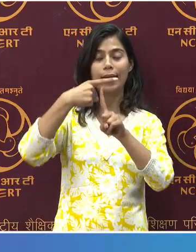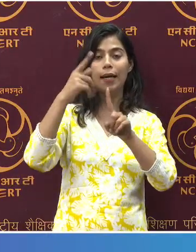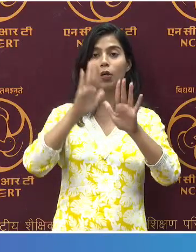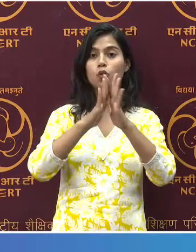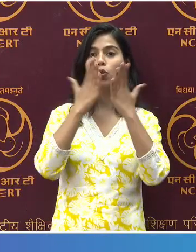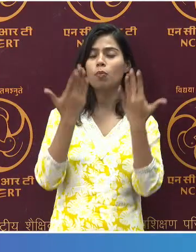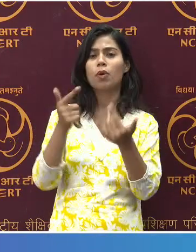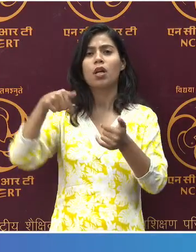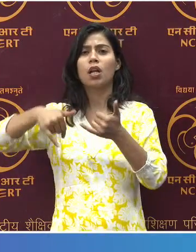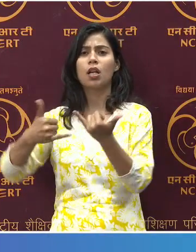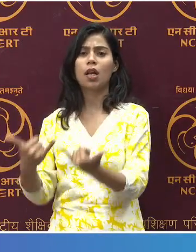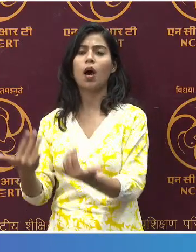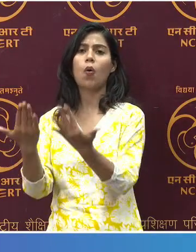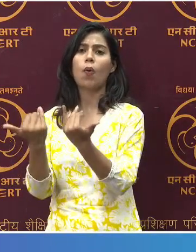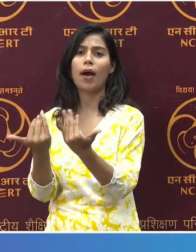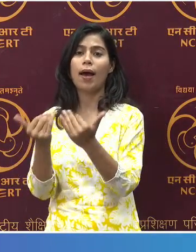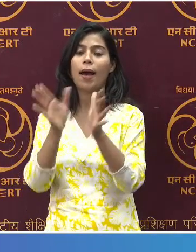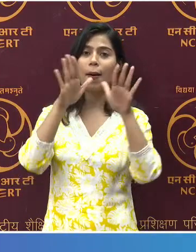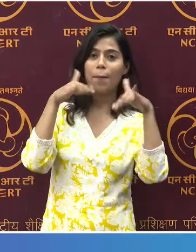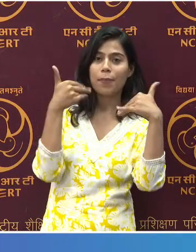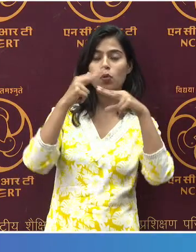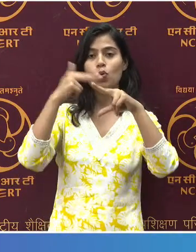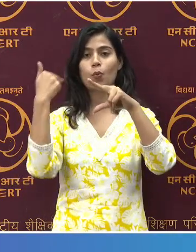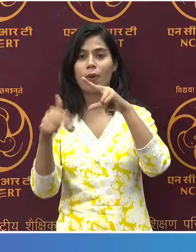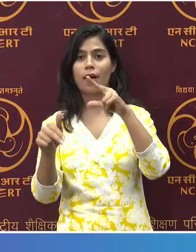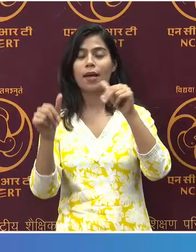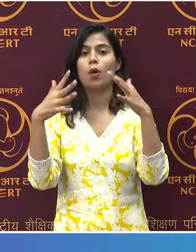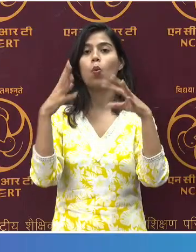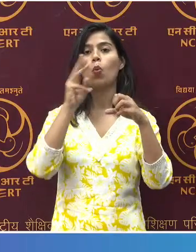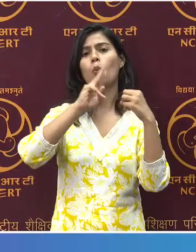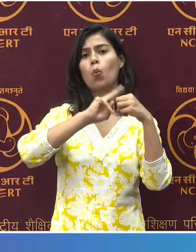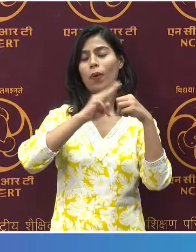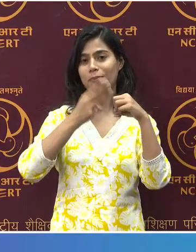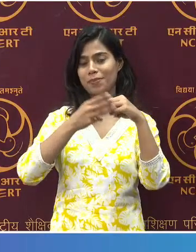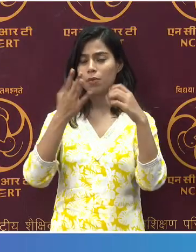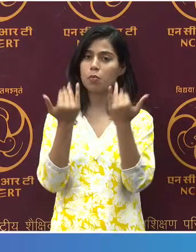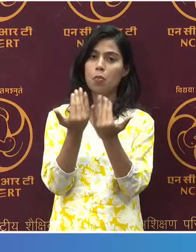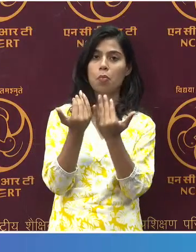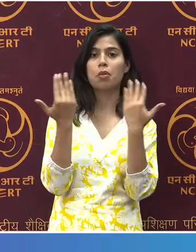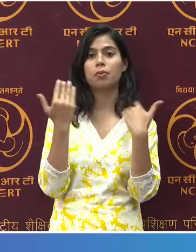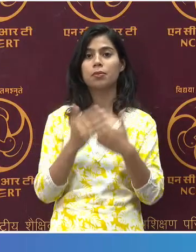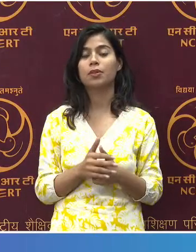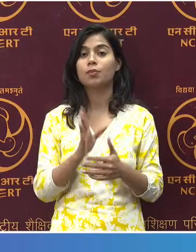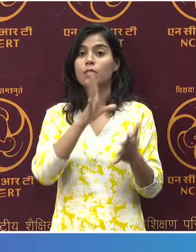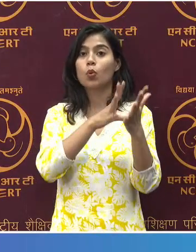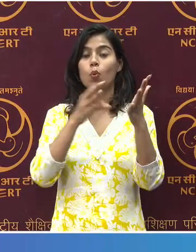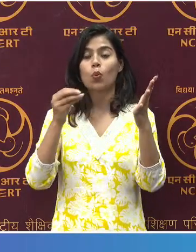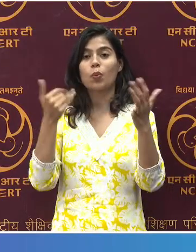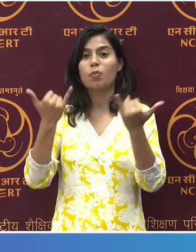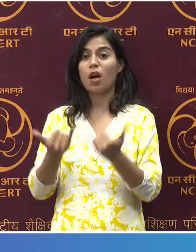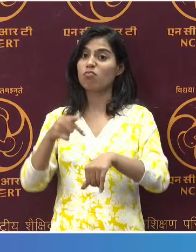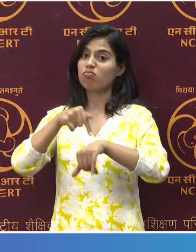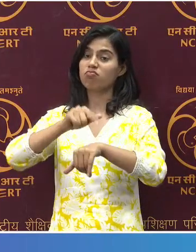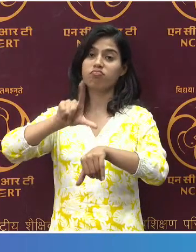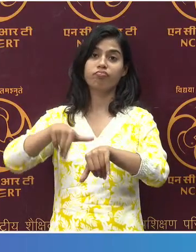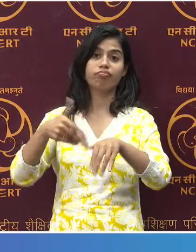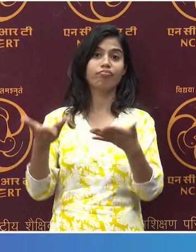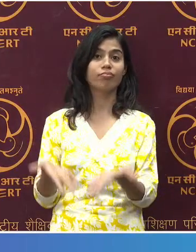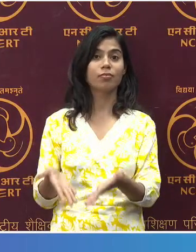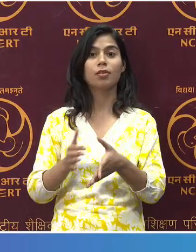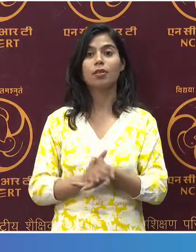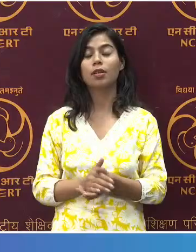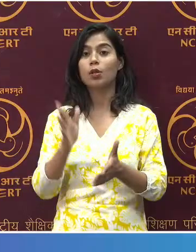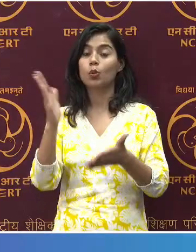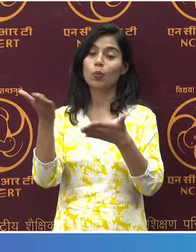now available on Amazon, Flipkart and NCERT website. So please go and grab your copies now before it's too late, because you have to